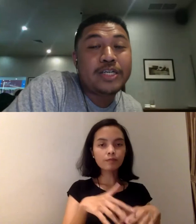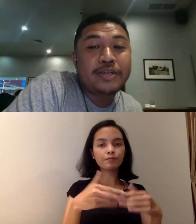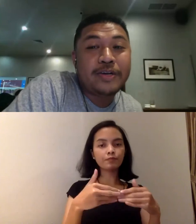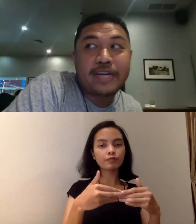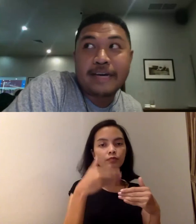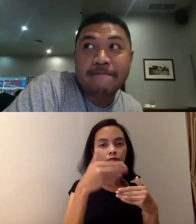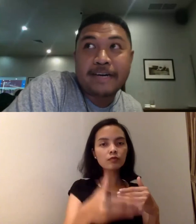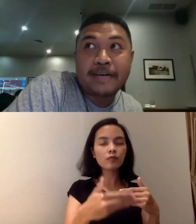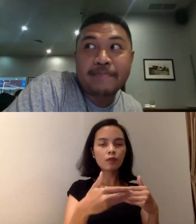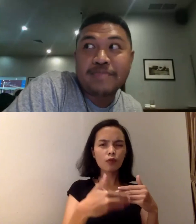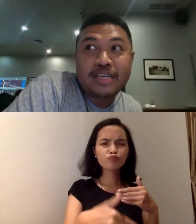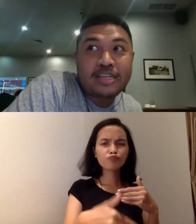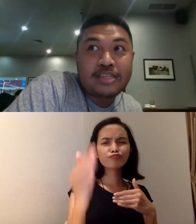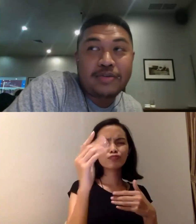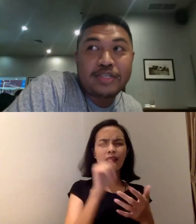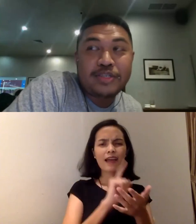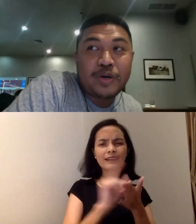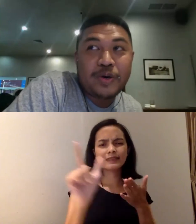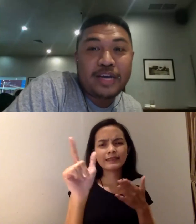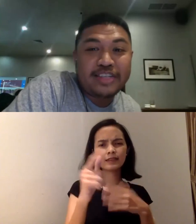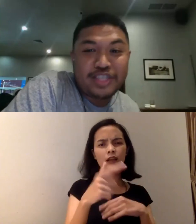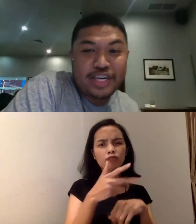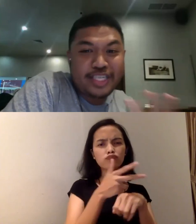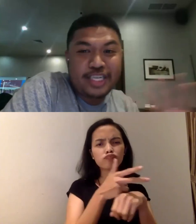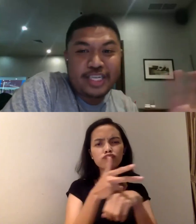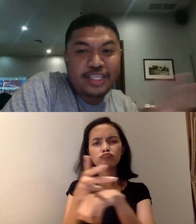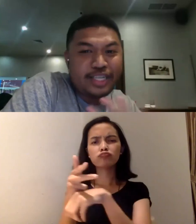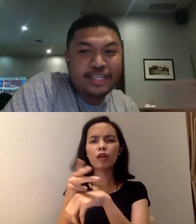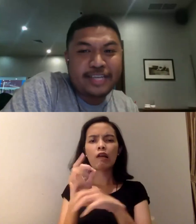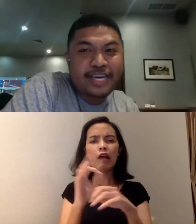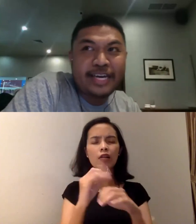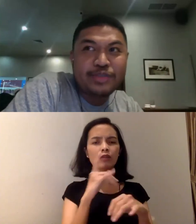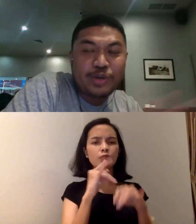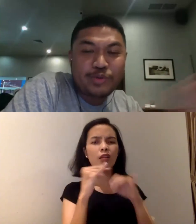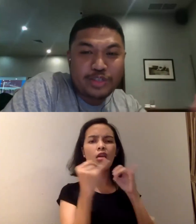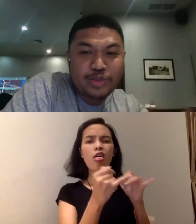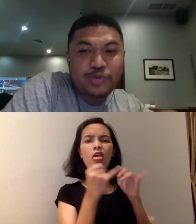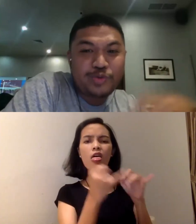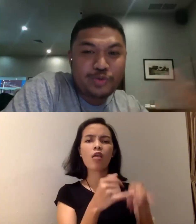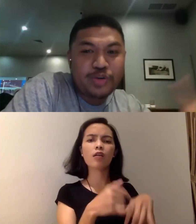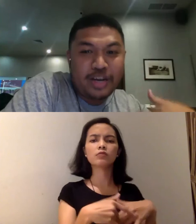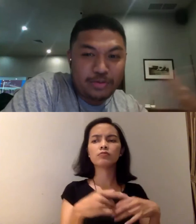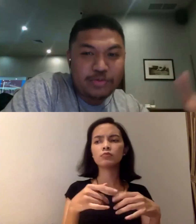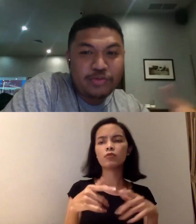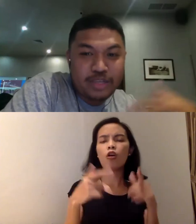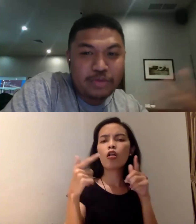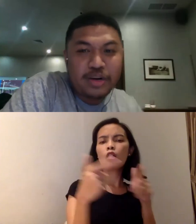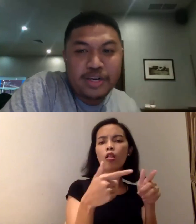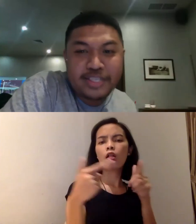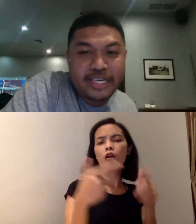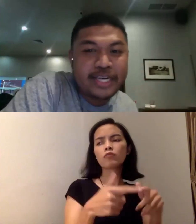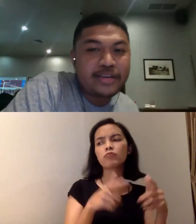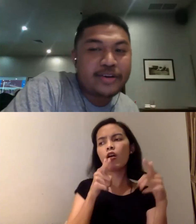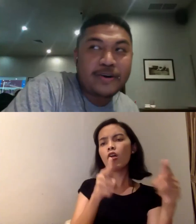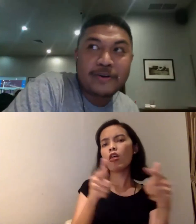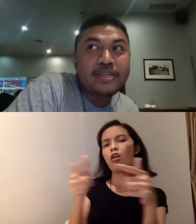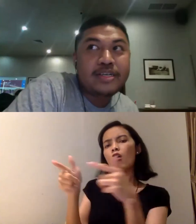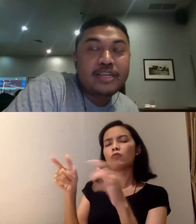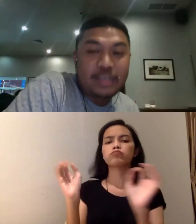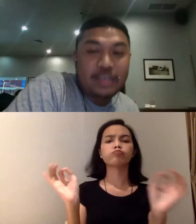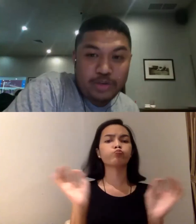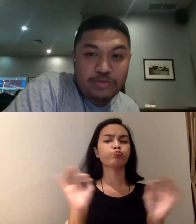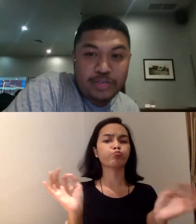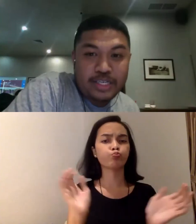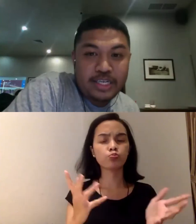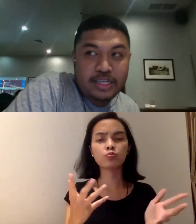good, there is no like judgy things when we do the rehearsing,